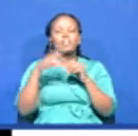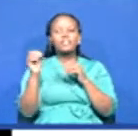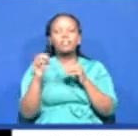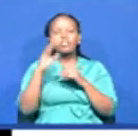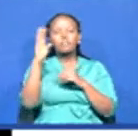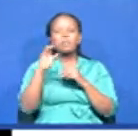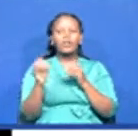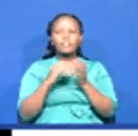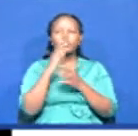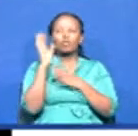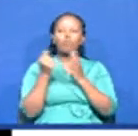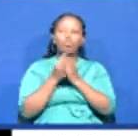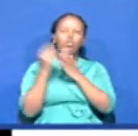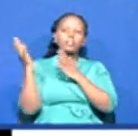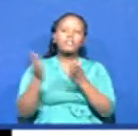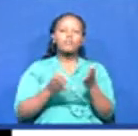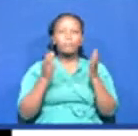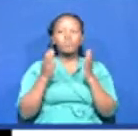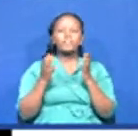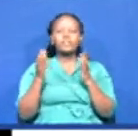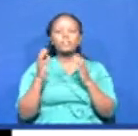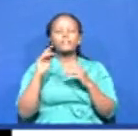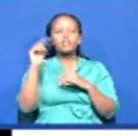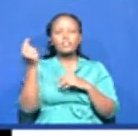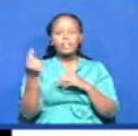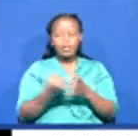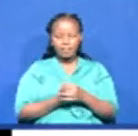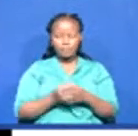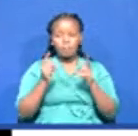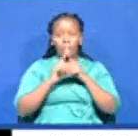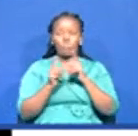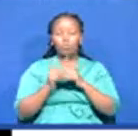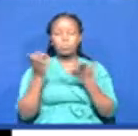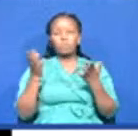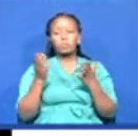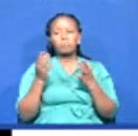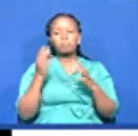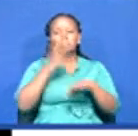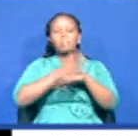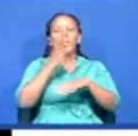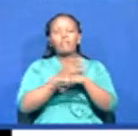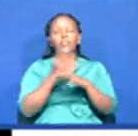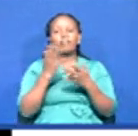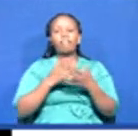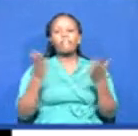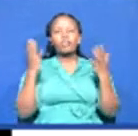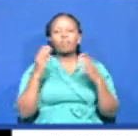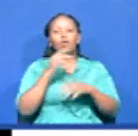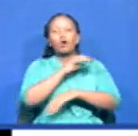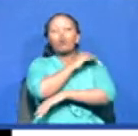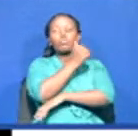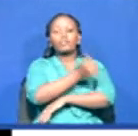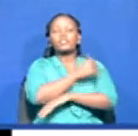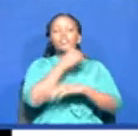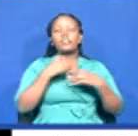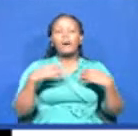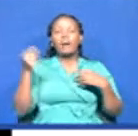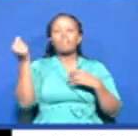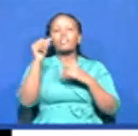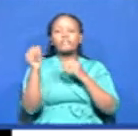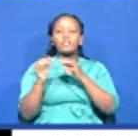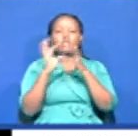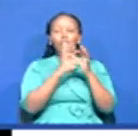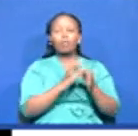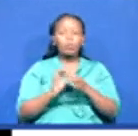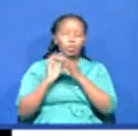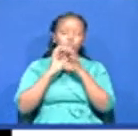Kenya. In Kenya, the Anti-Counterfeit Authority is a state corporation that leads in the role